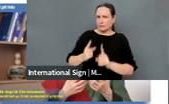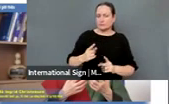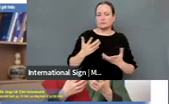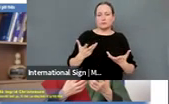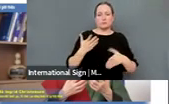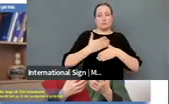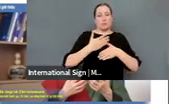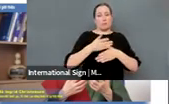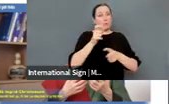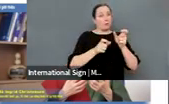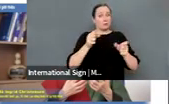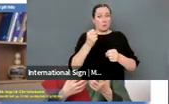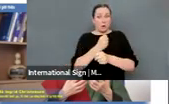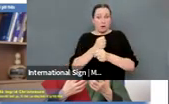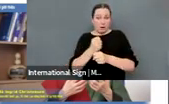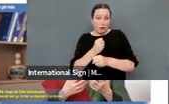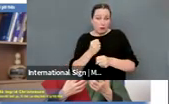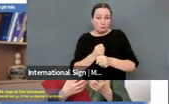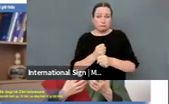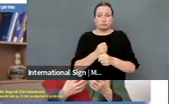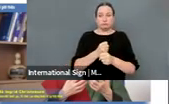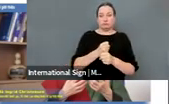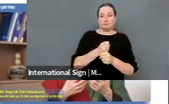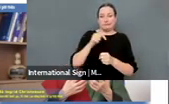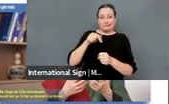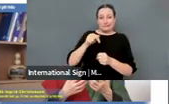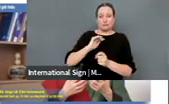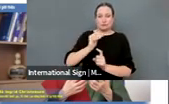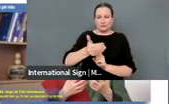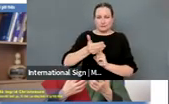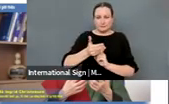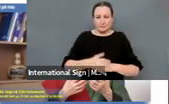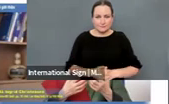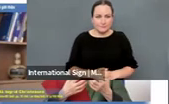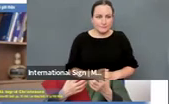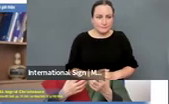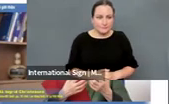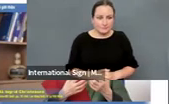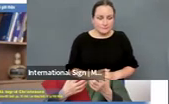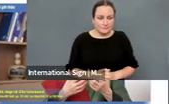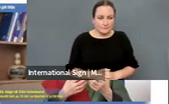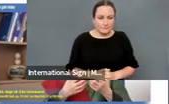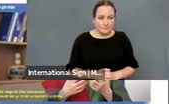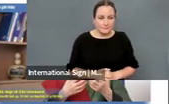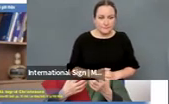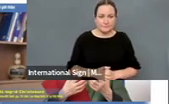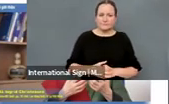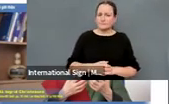in informal sectors, expansion of maternity benefits